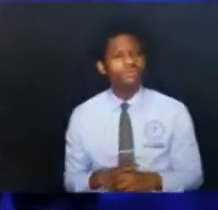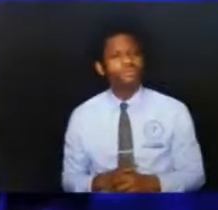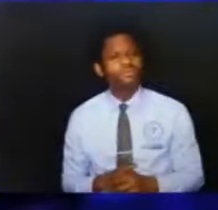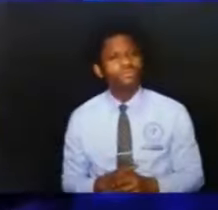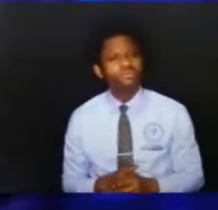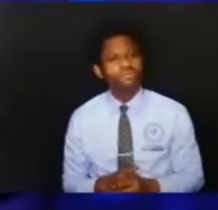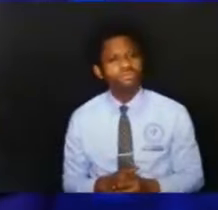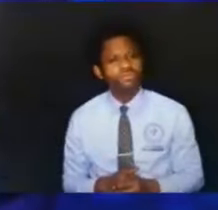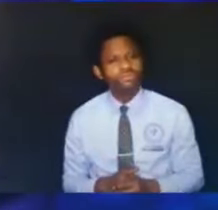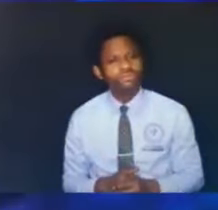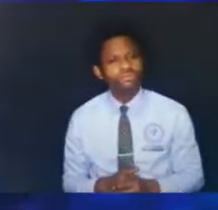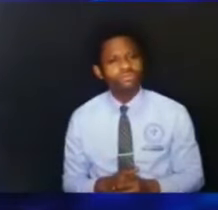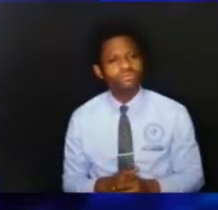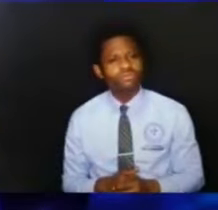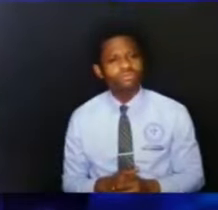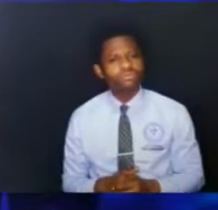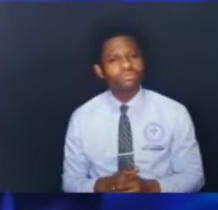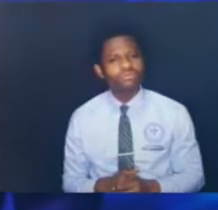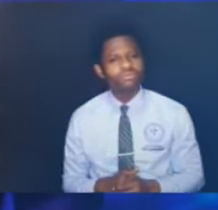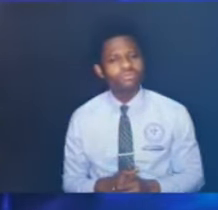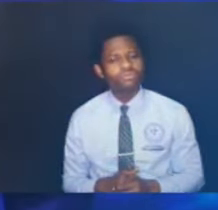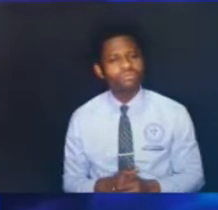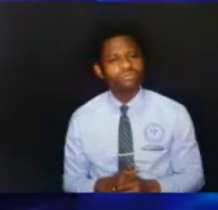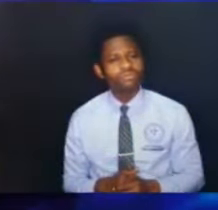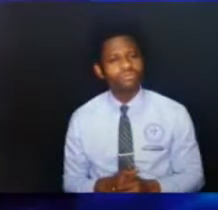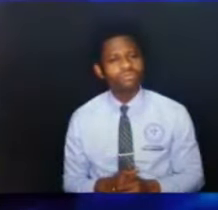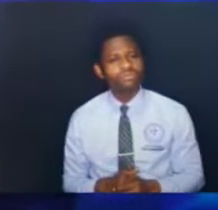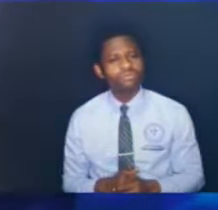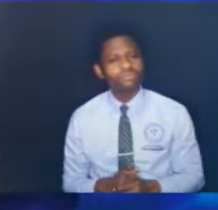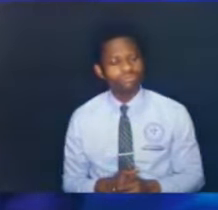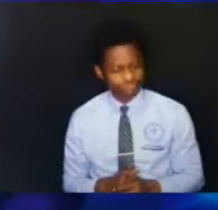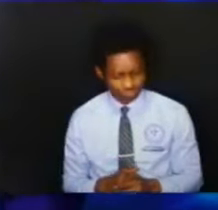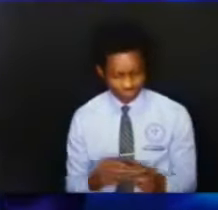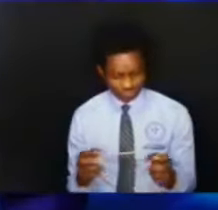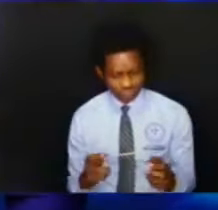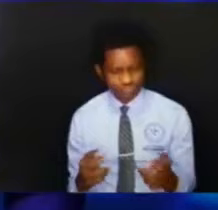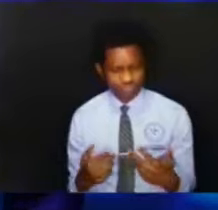that we're going to have a protracted